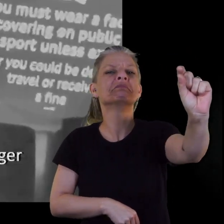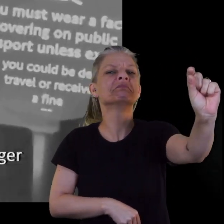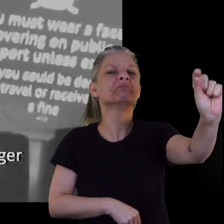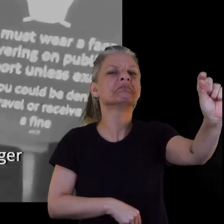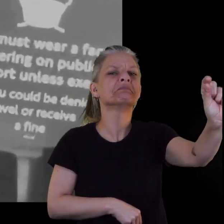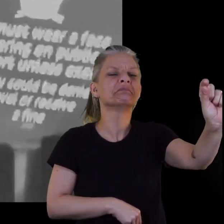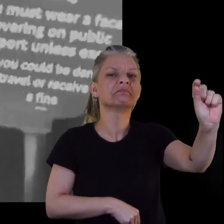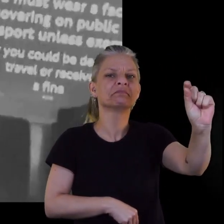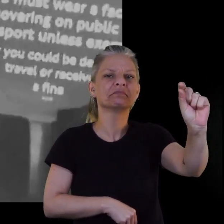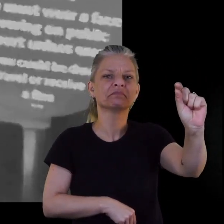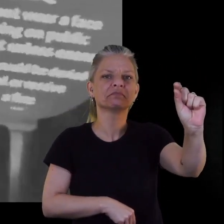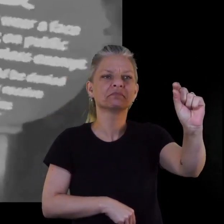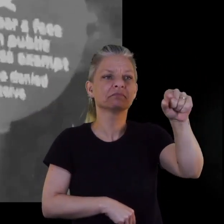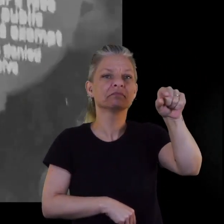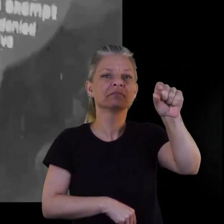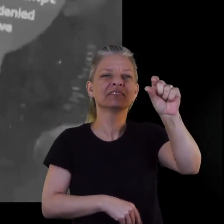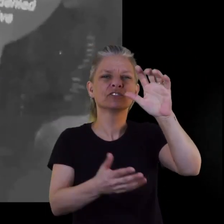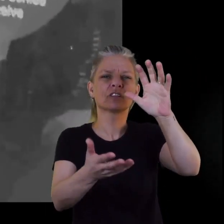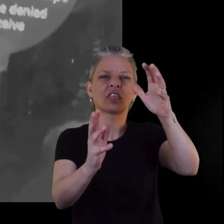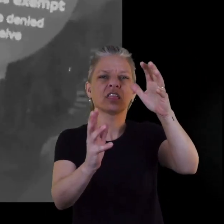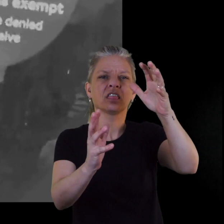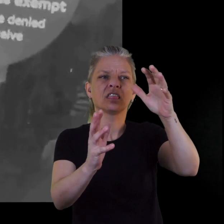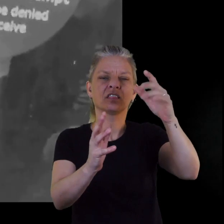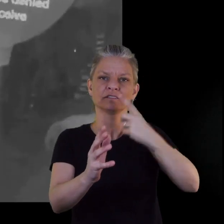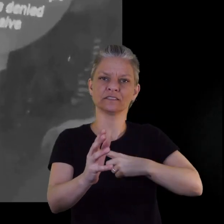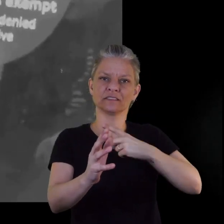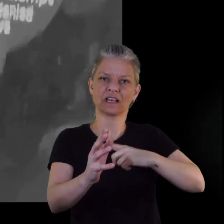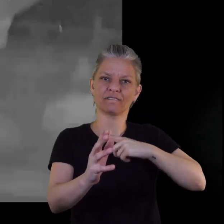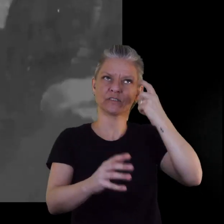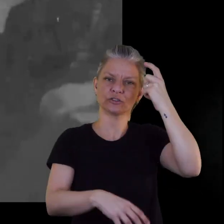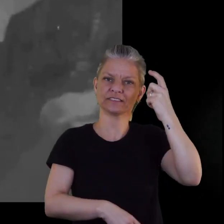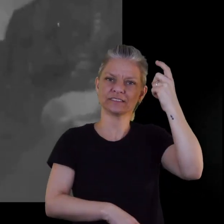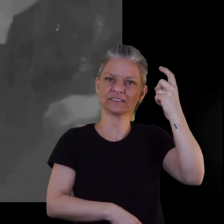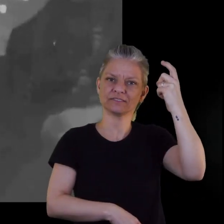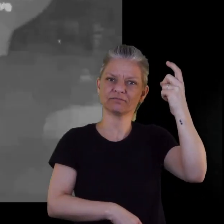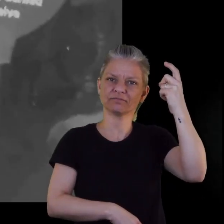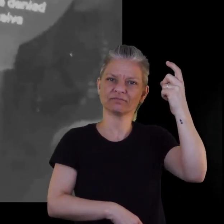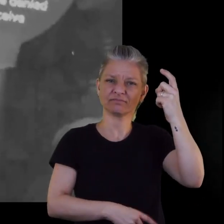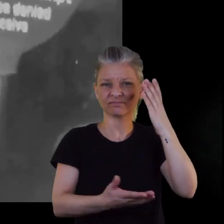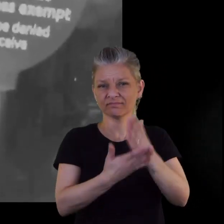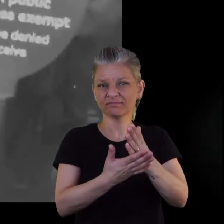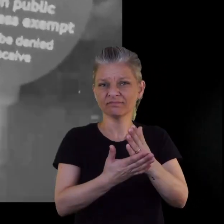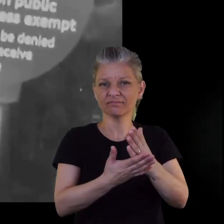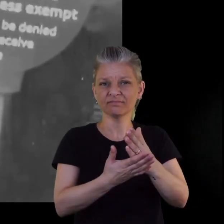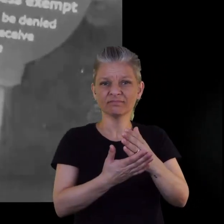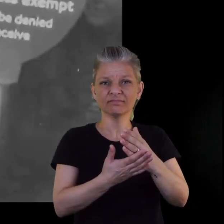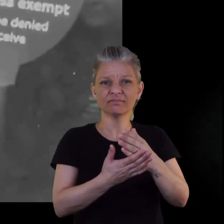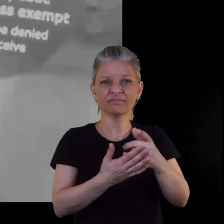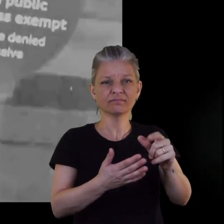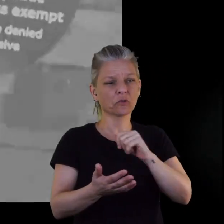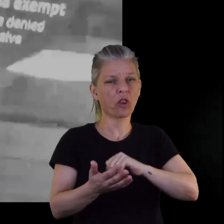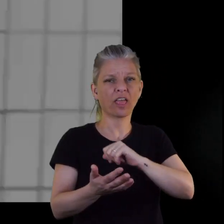for a glimpse. Glitch in the image of self is consistent. Trust this flux is an honest